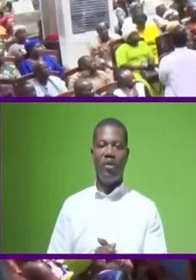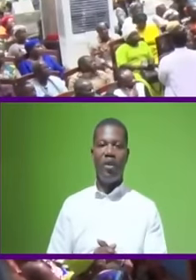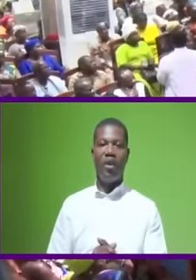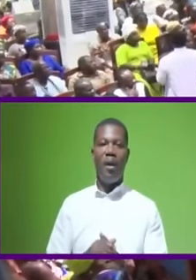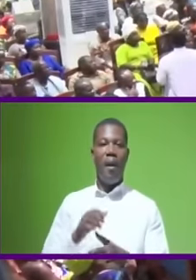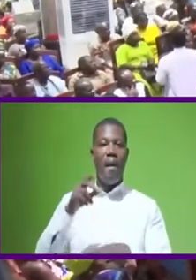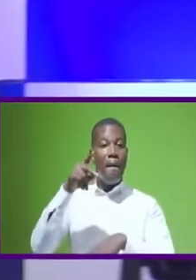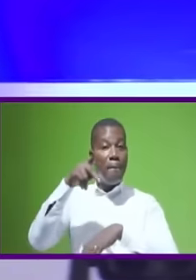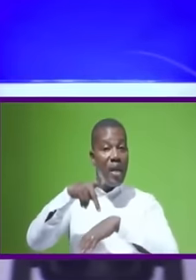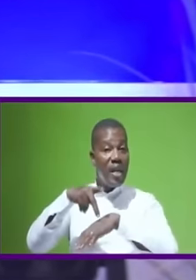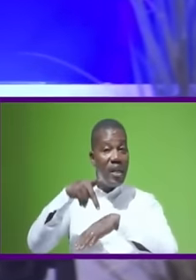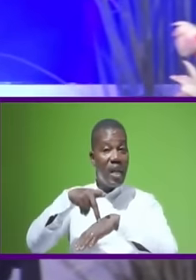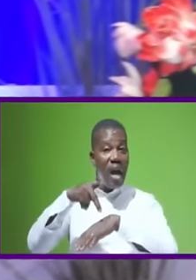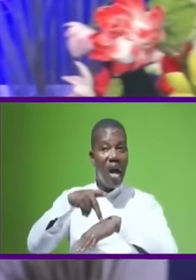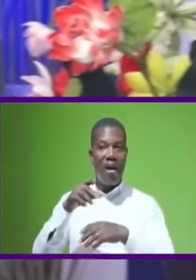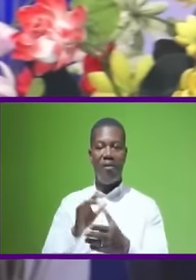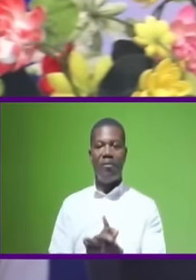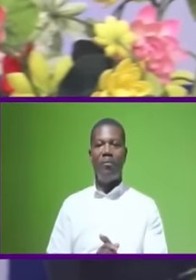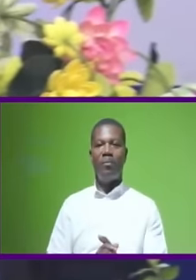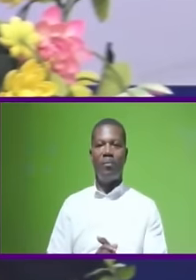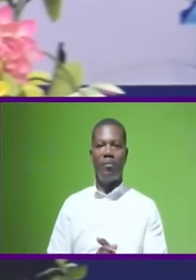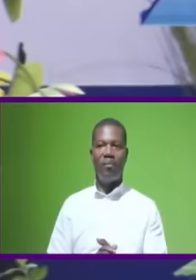Peter. Peter.